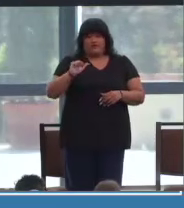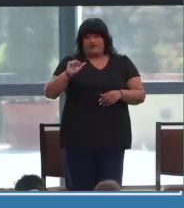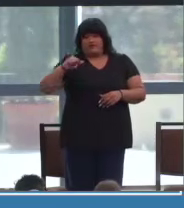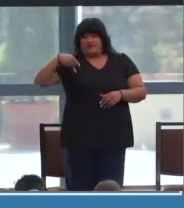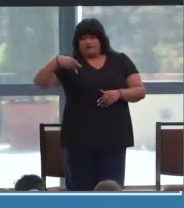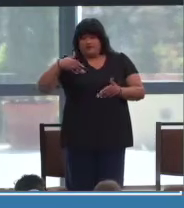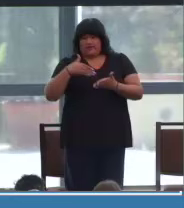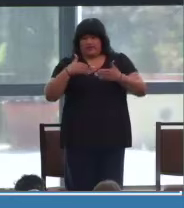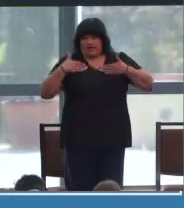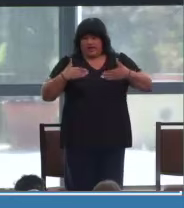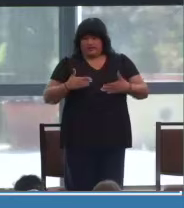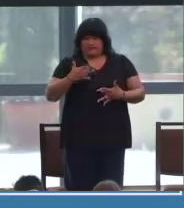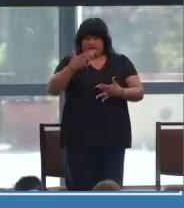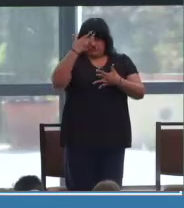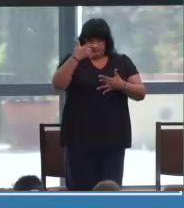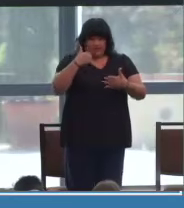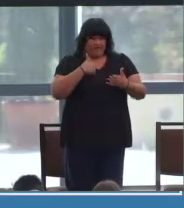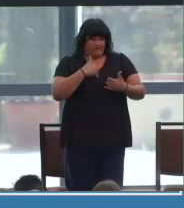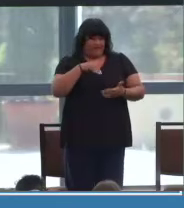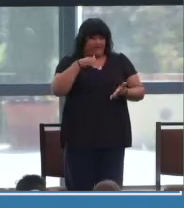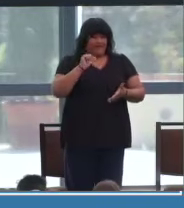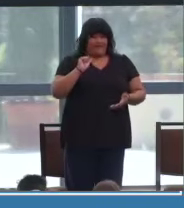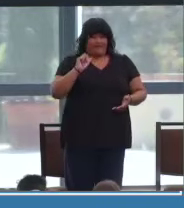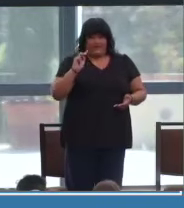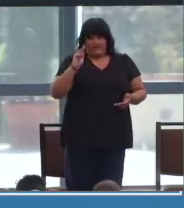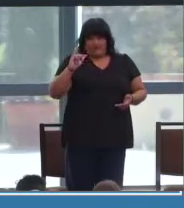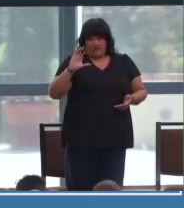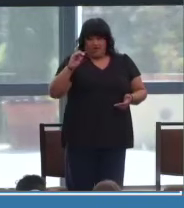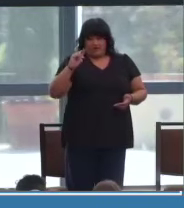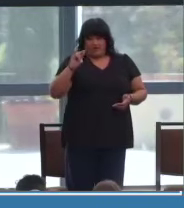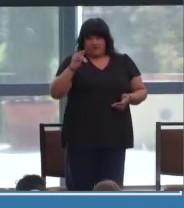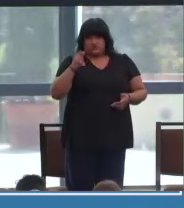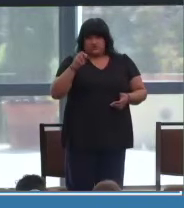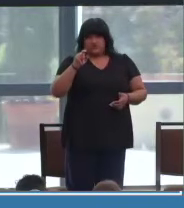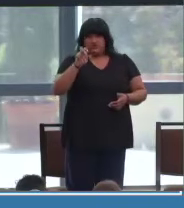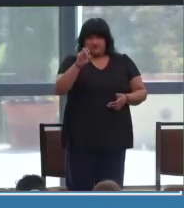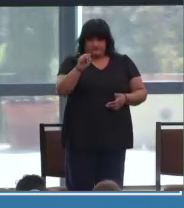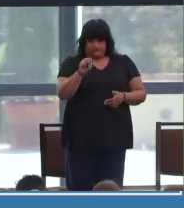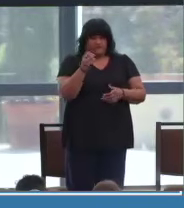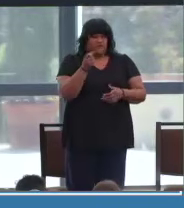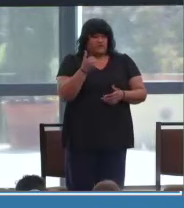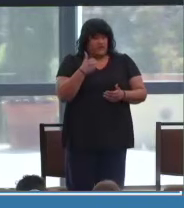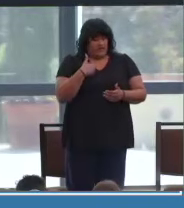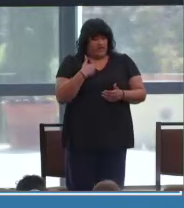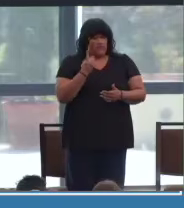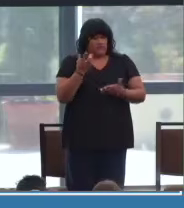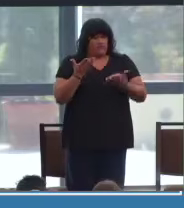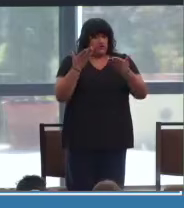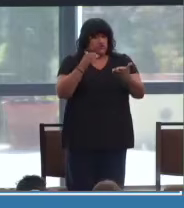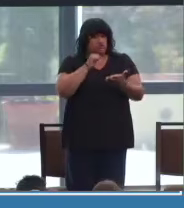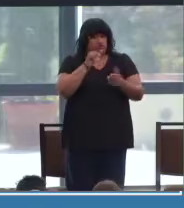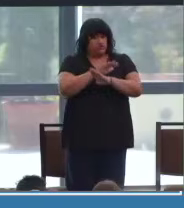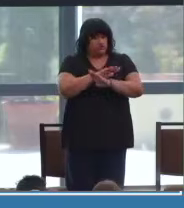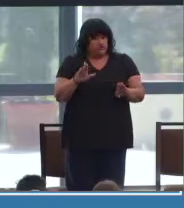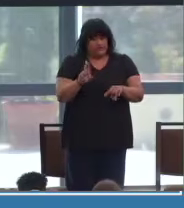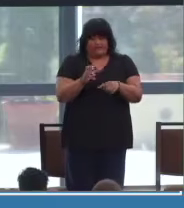syndrome and you're on anticoagulation, there's a conditional recommendation that you should not get hormone replacement therapy. Although